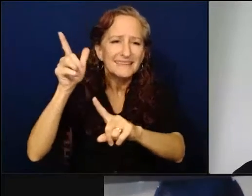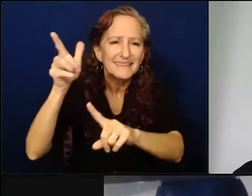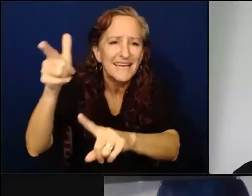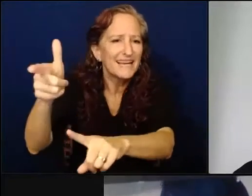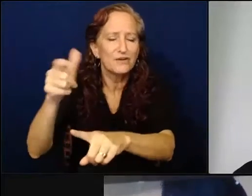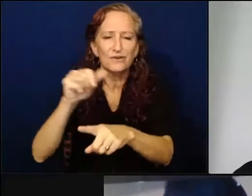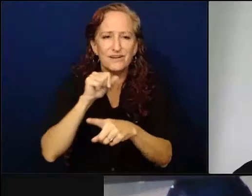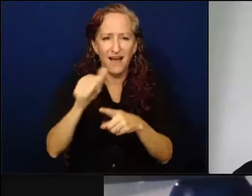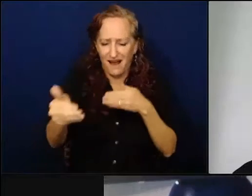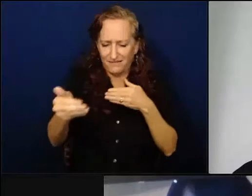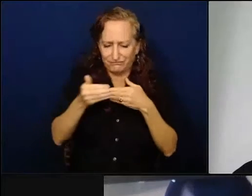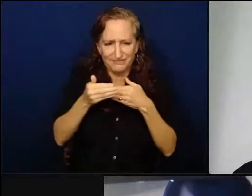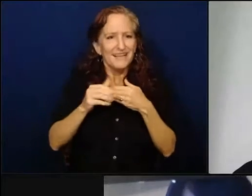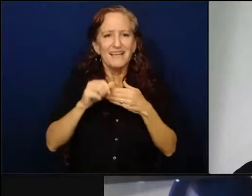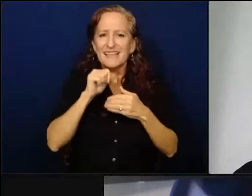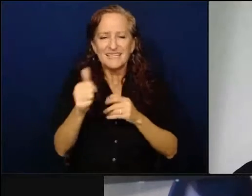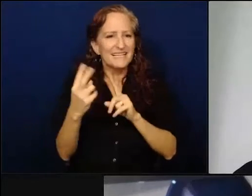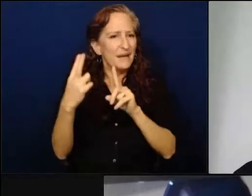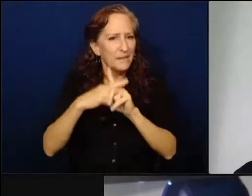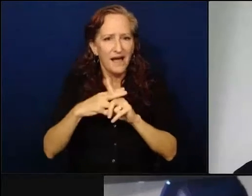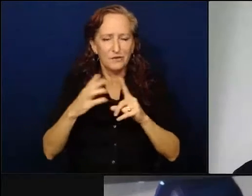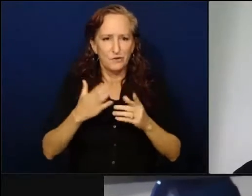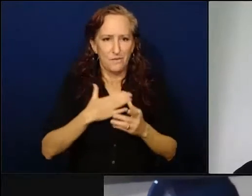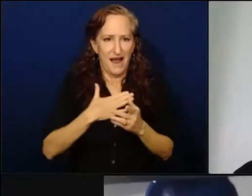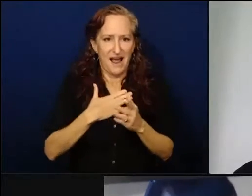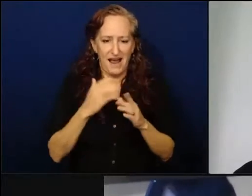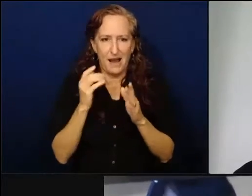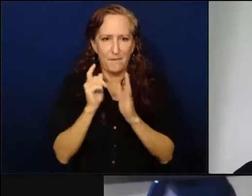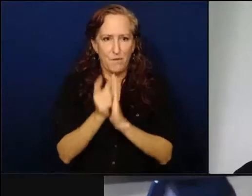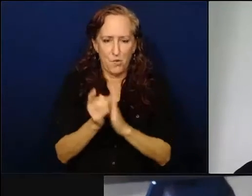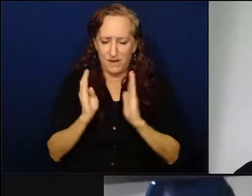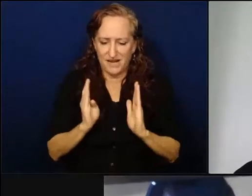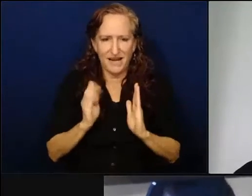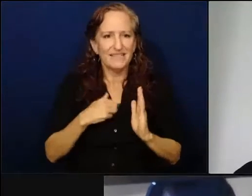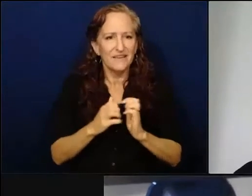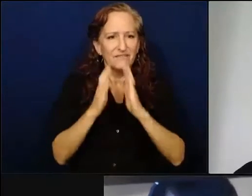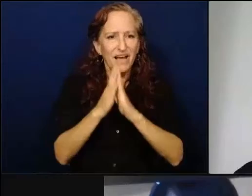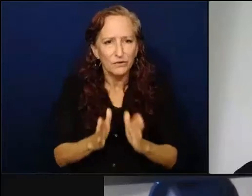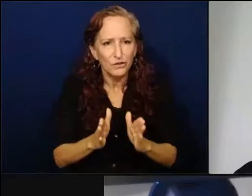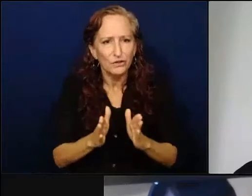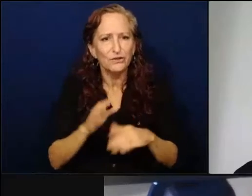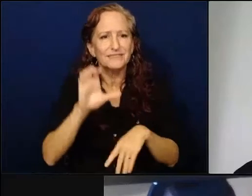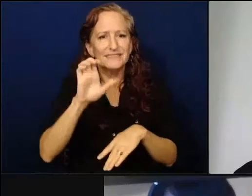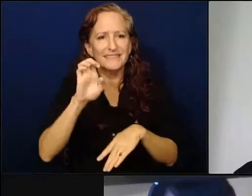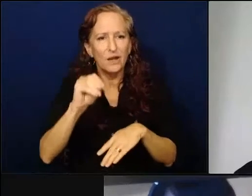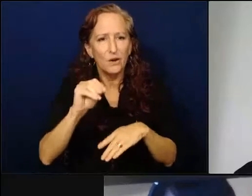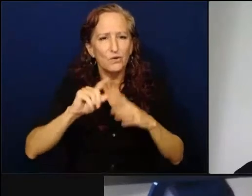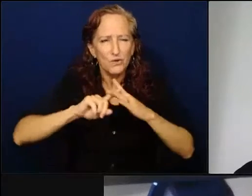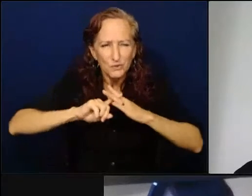weren't necessarily applicable or even relevant to the stage that I was in as a founder, as a CEO, and in building a